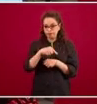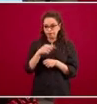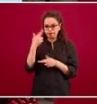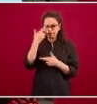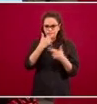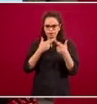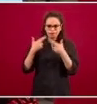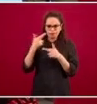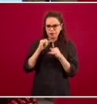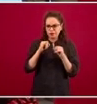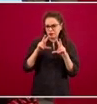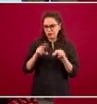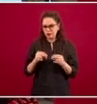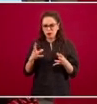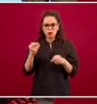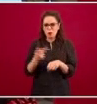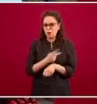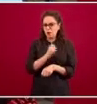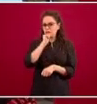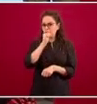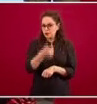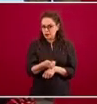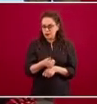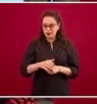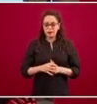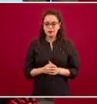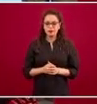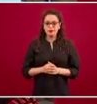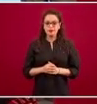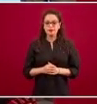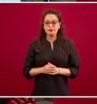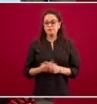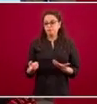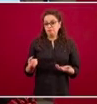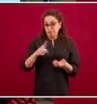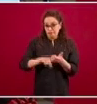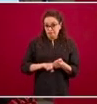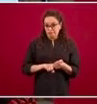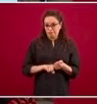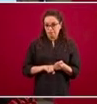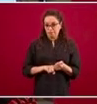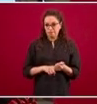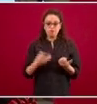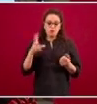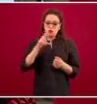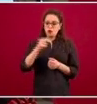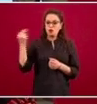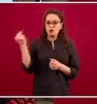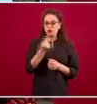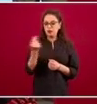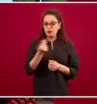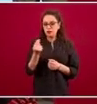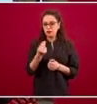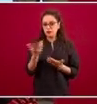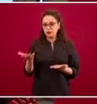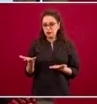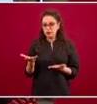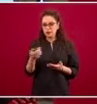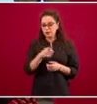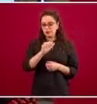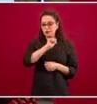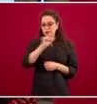to seek personal medical treatment anymore. And that's fine, because